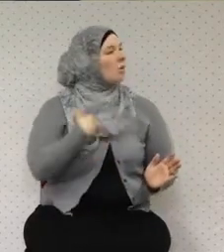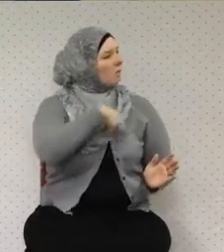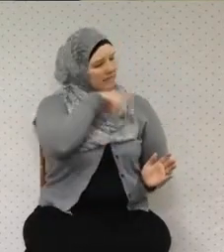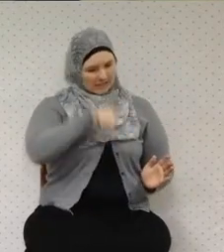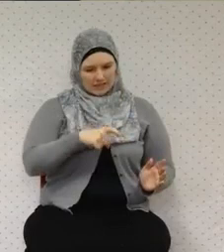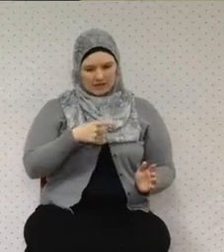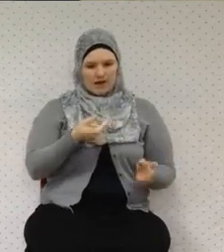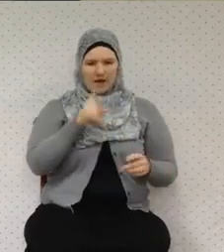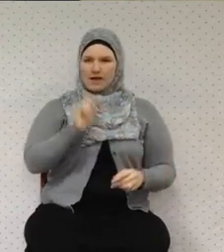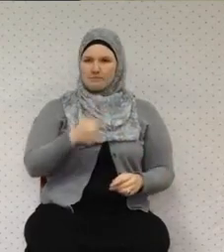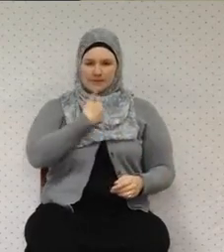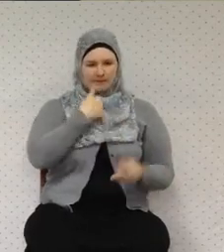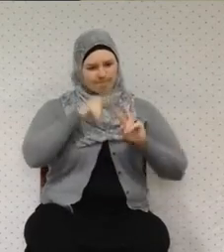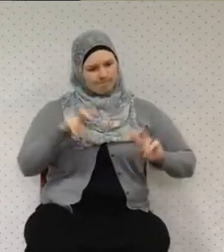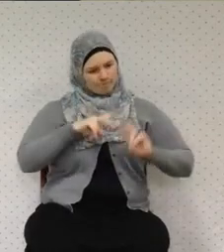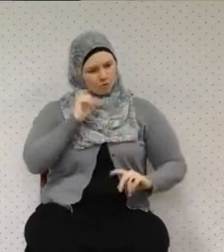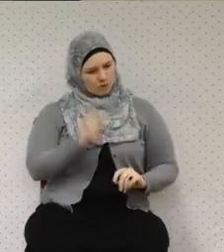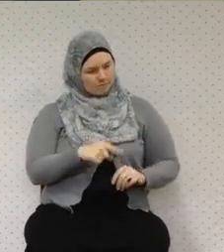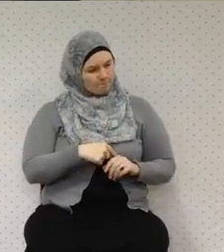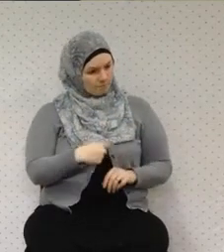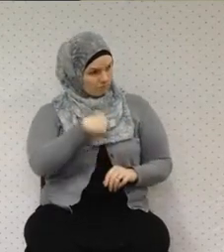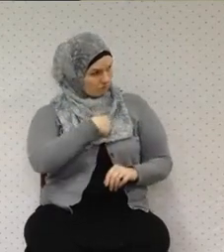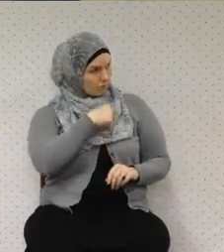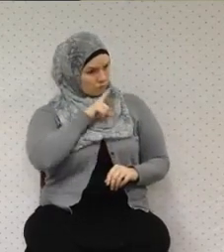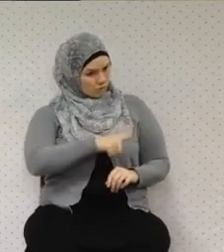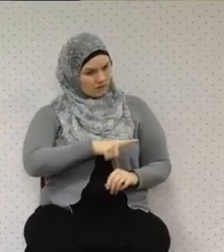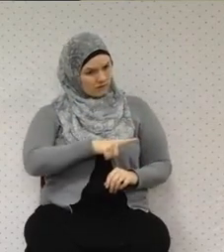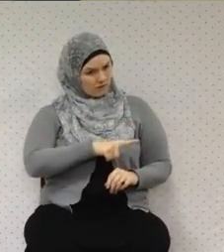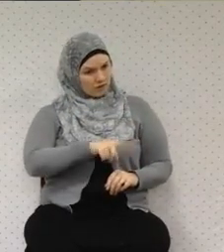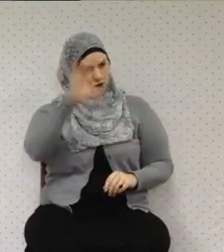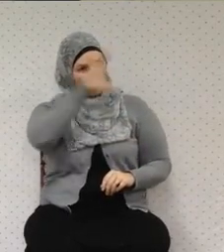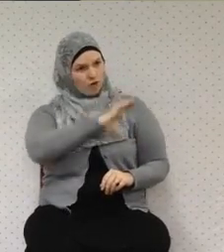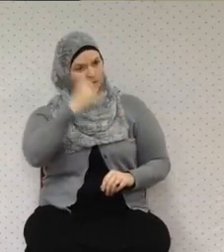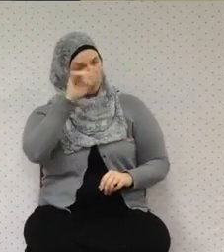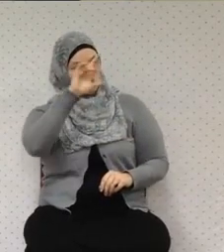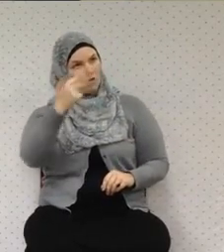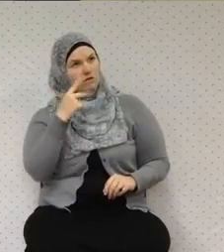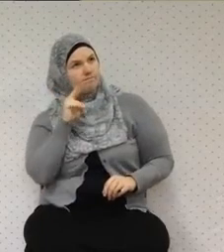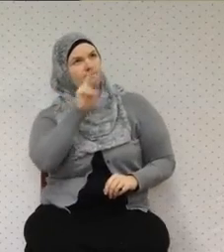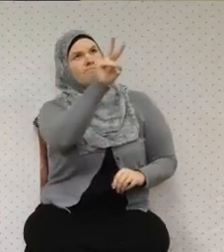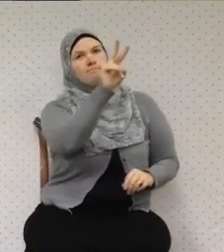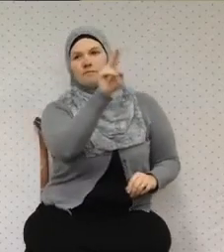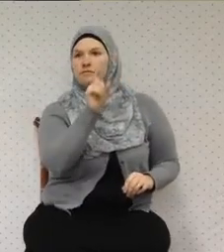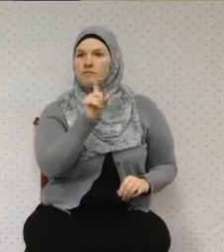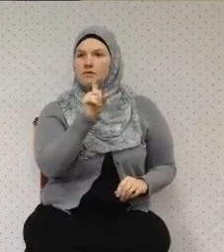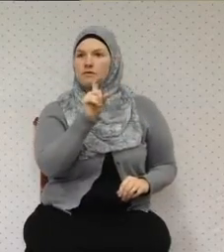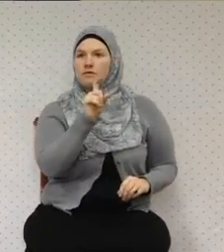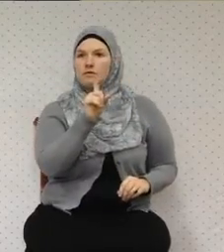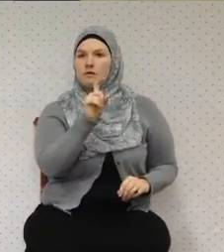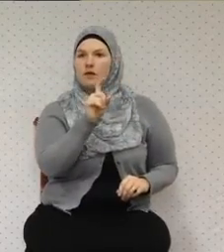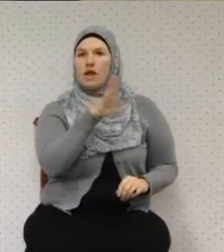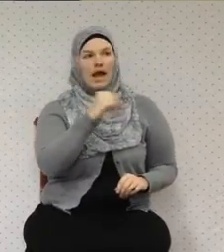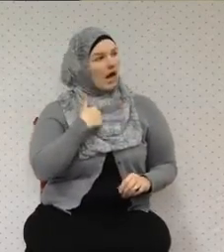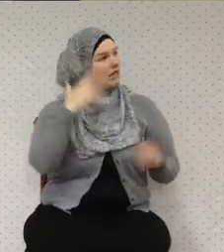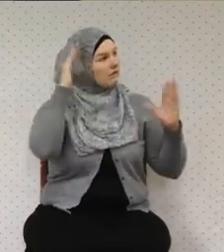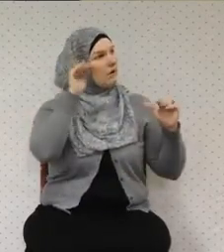ask ourselves this question. Have I submitted my face to Allah to expect Allah